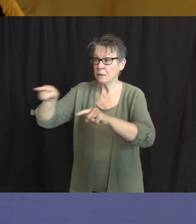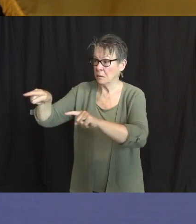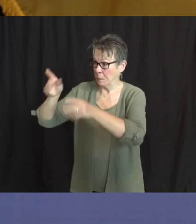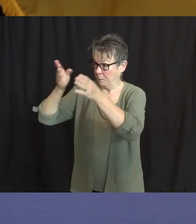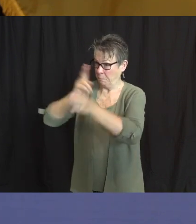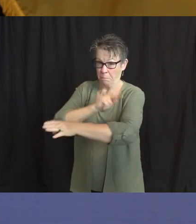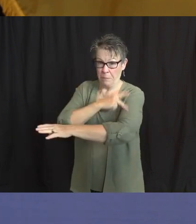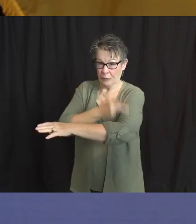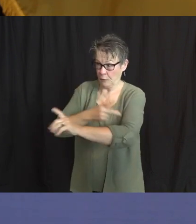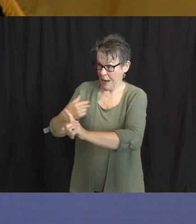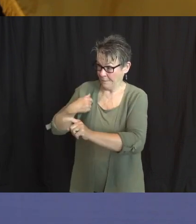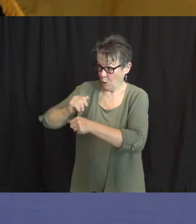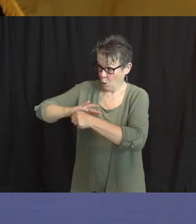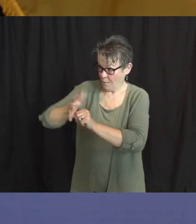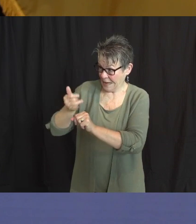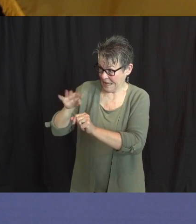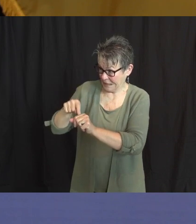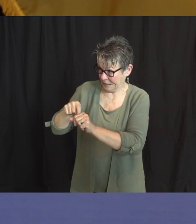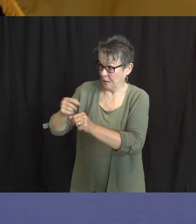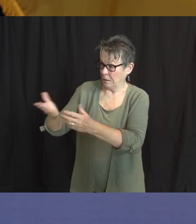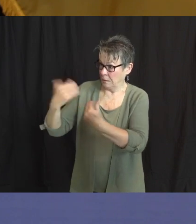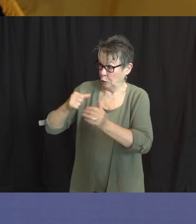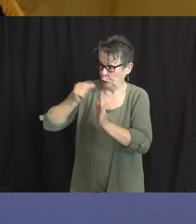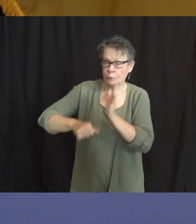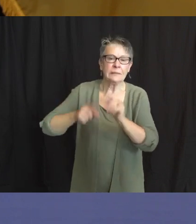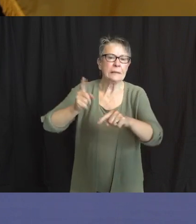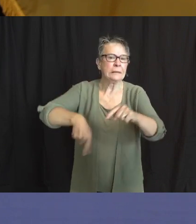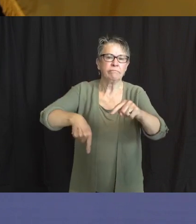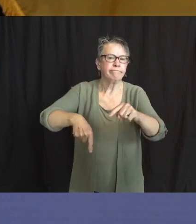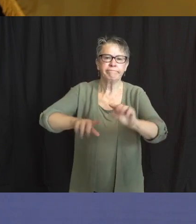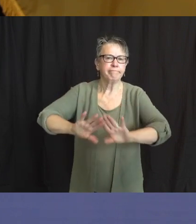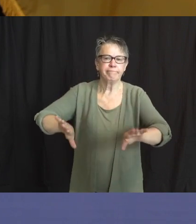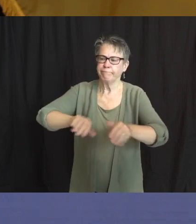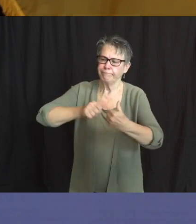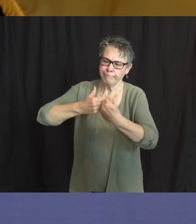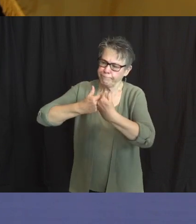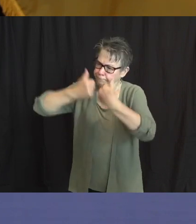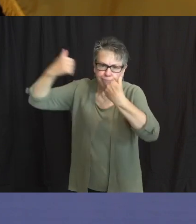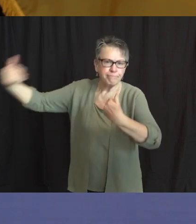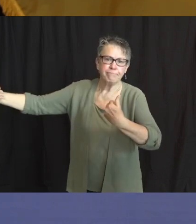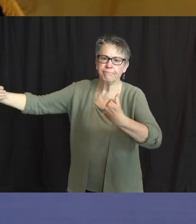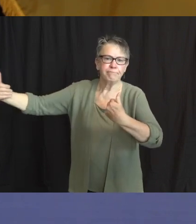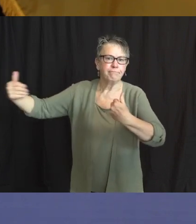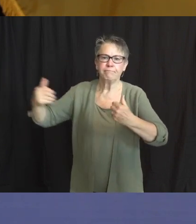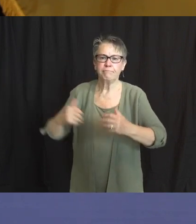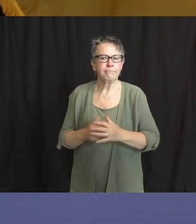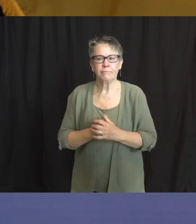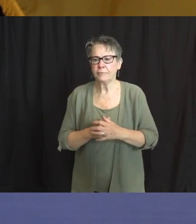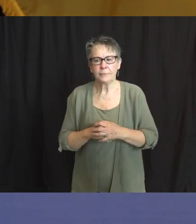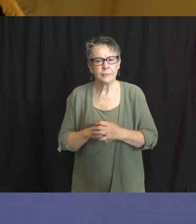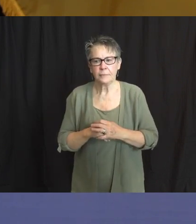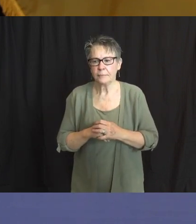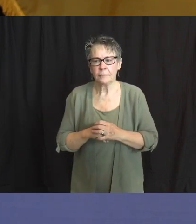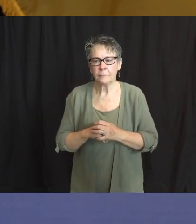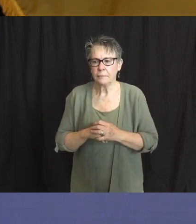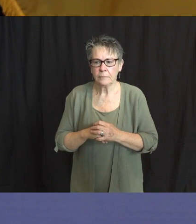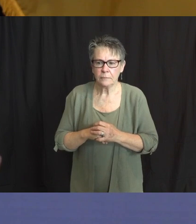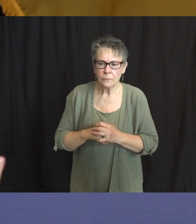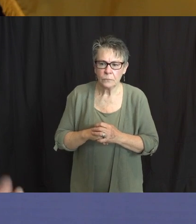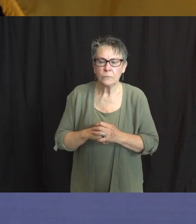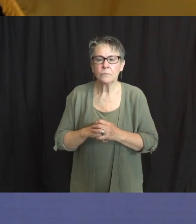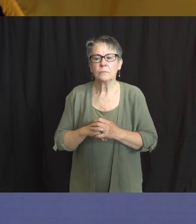period of influenza-like illnesses, COVID-19 infection rates, COVID-19